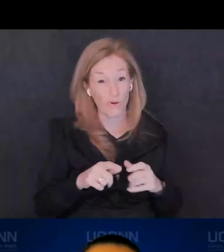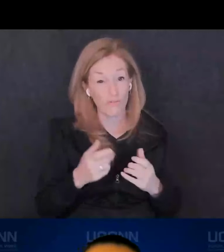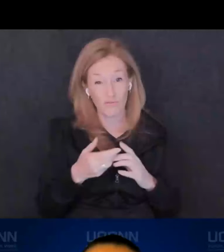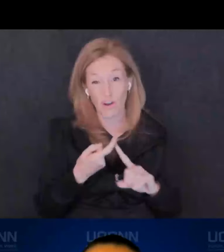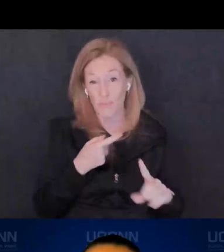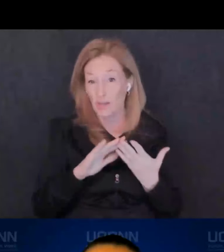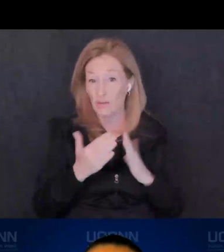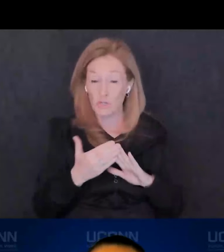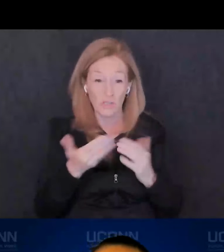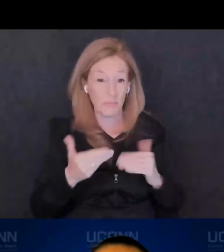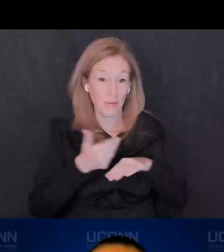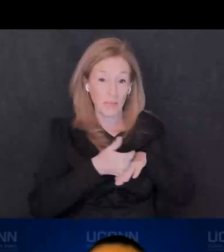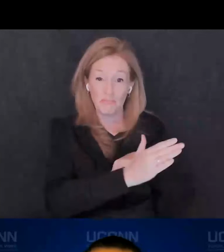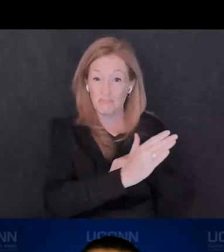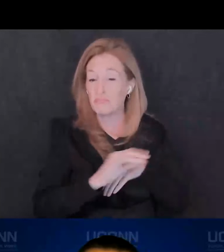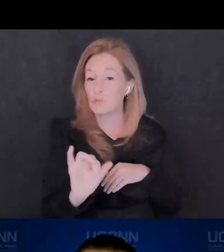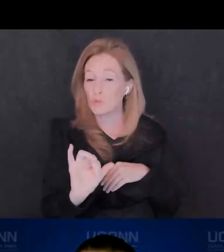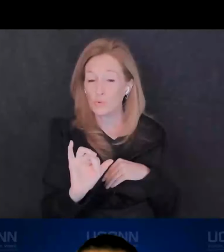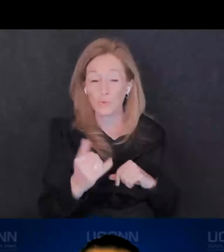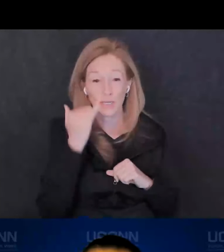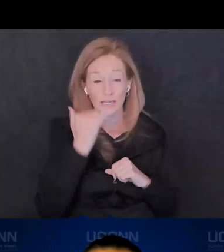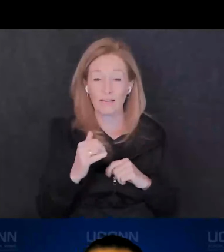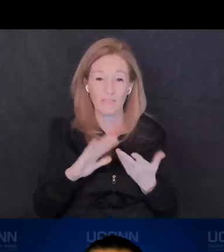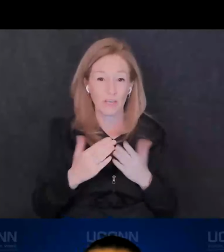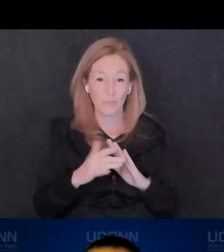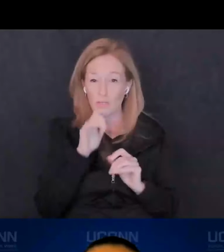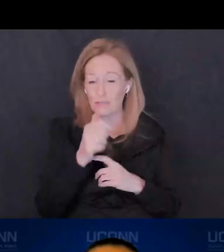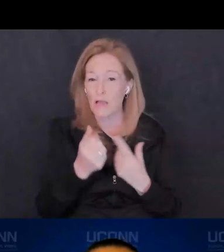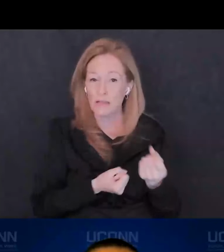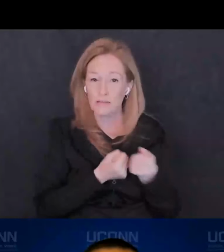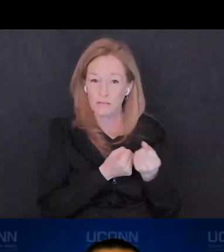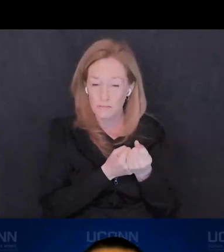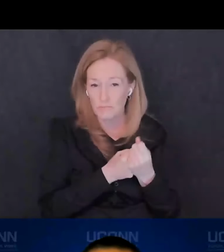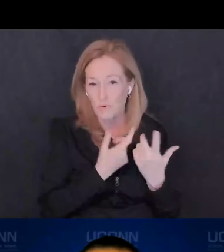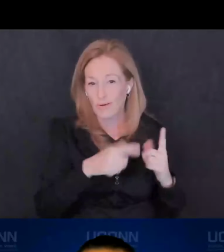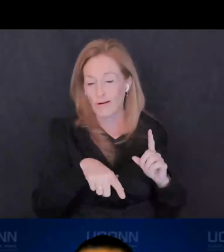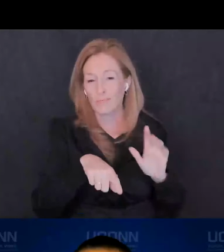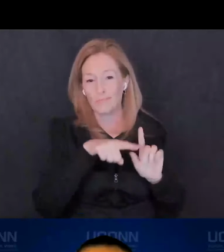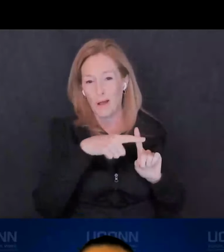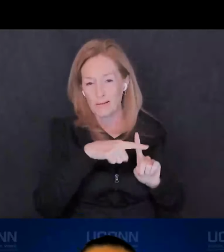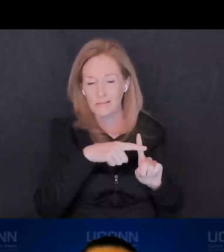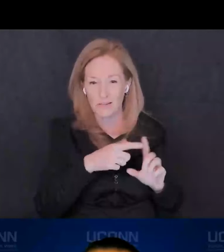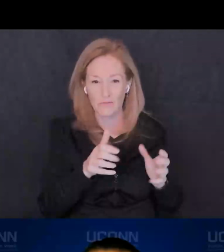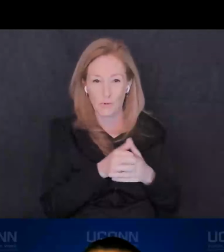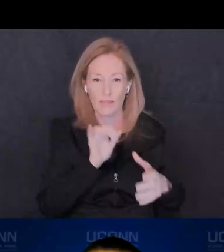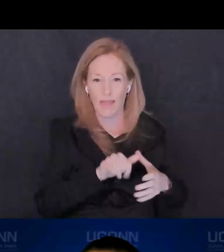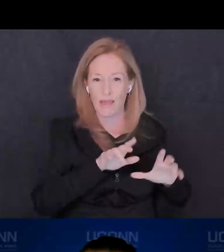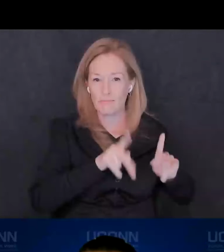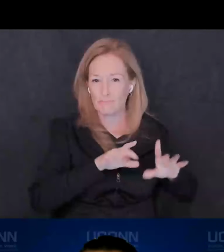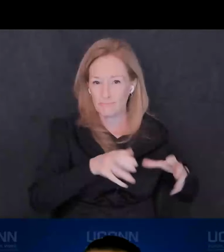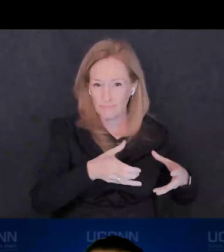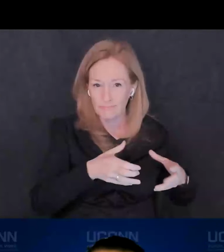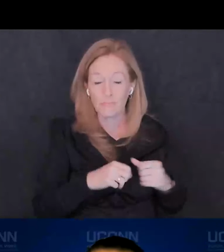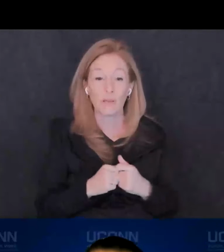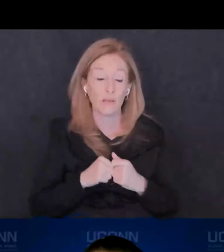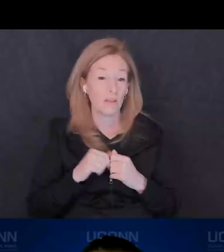in communities that are not affirming or supportive of the population. There's also really high rates of bullying, harassment,